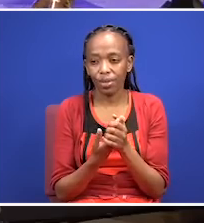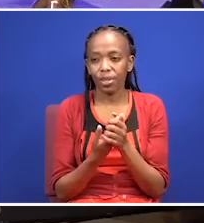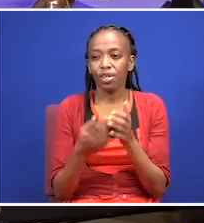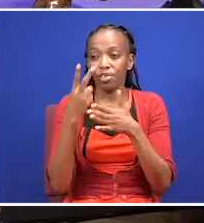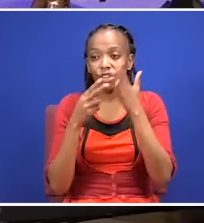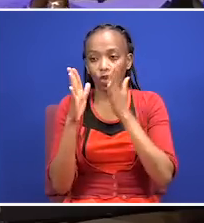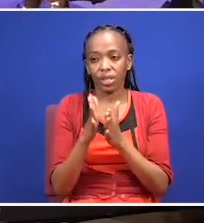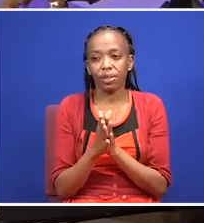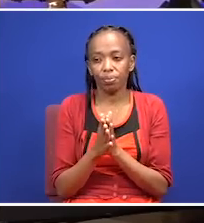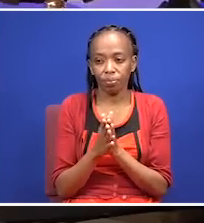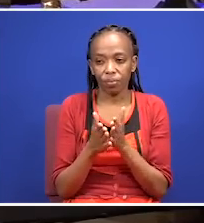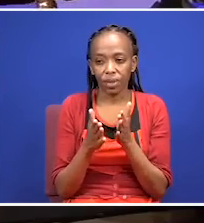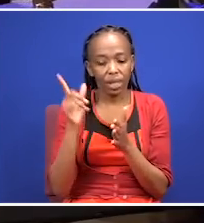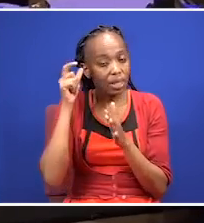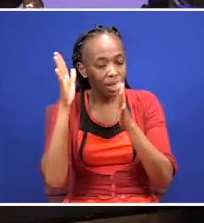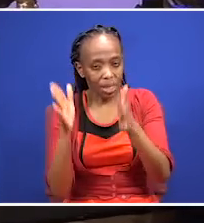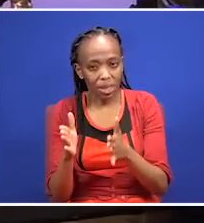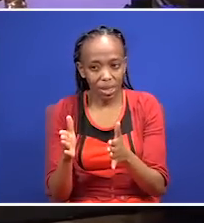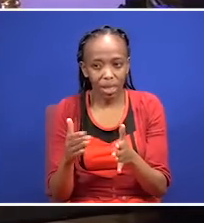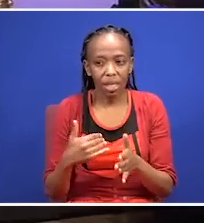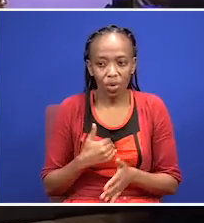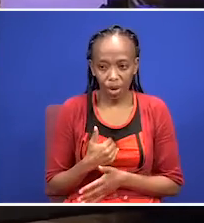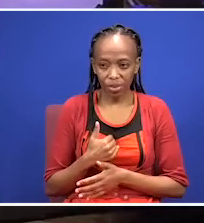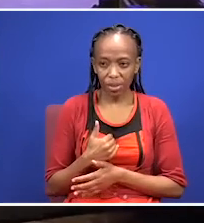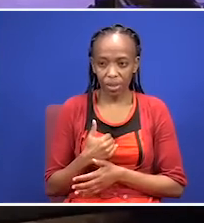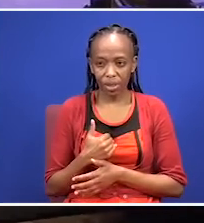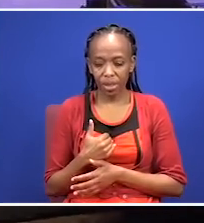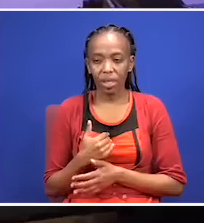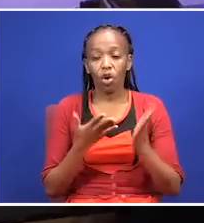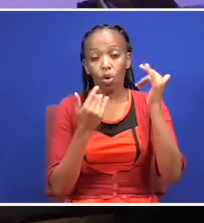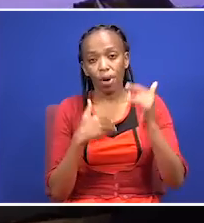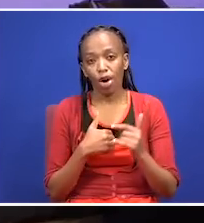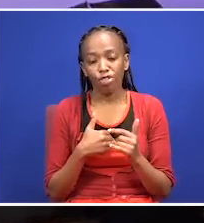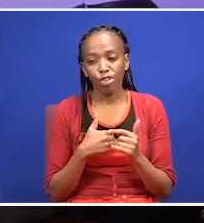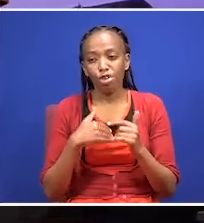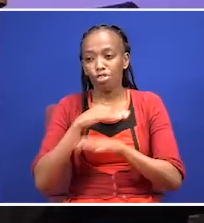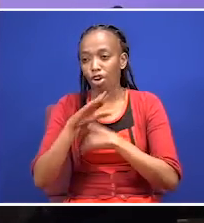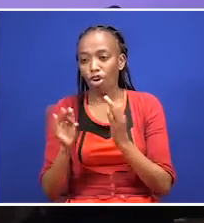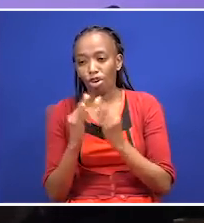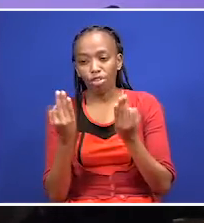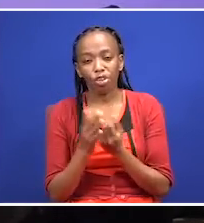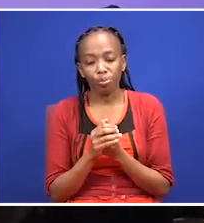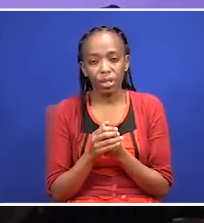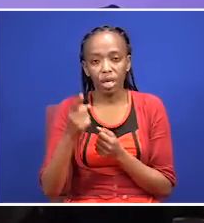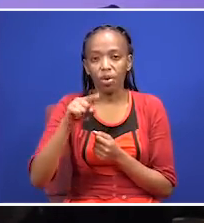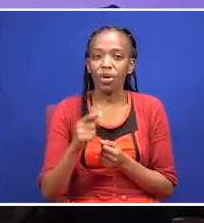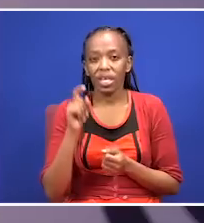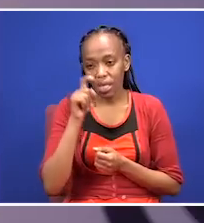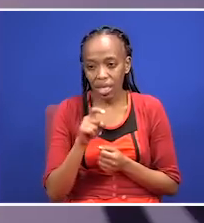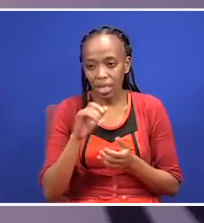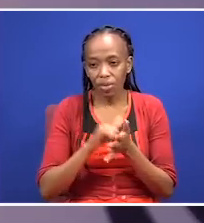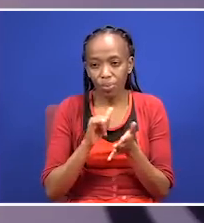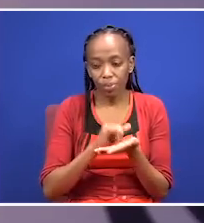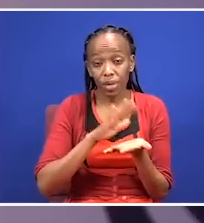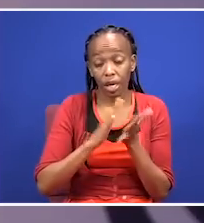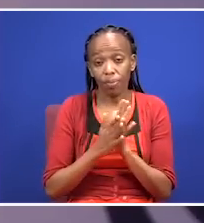viewers listeners you've had there is hope for every family you just need to be that